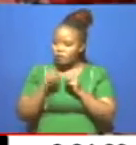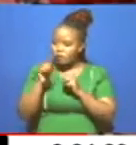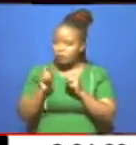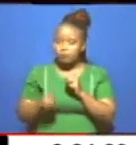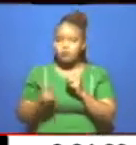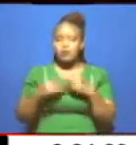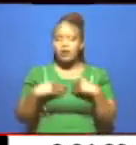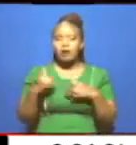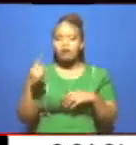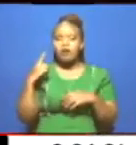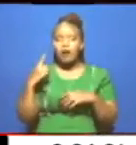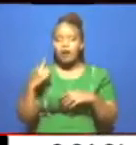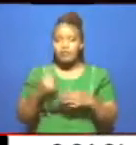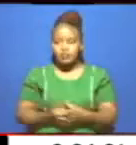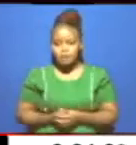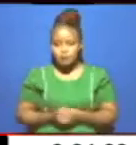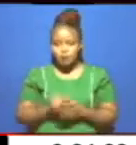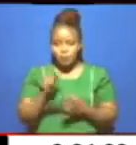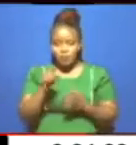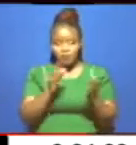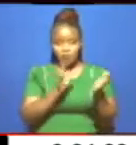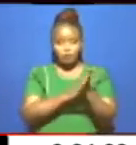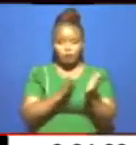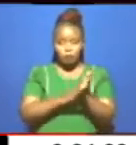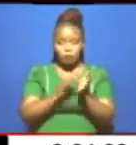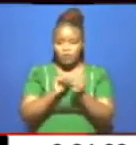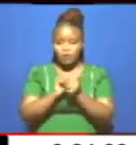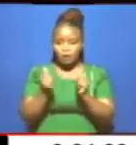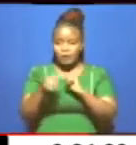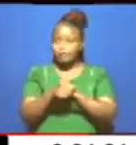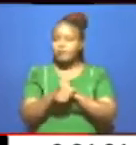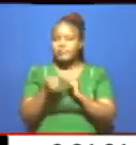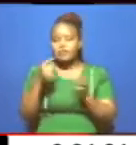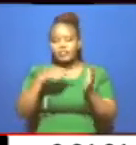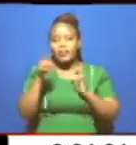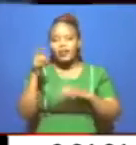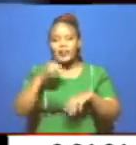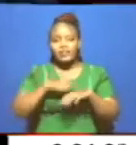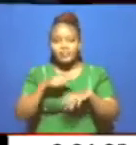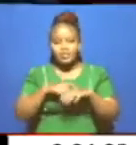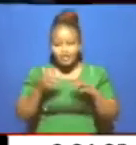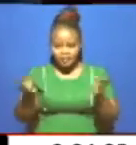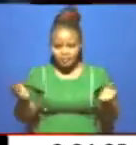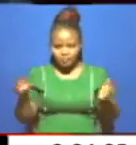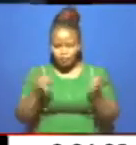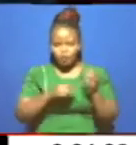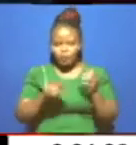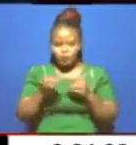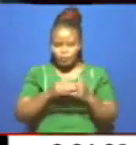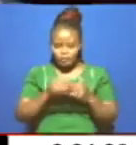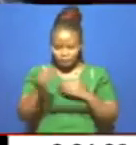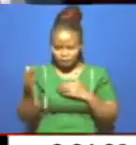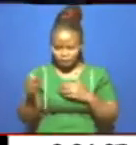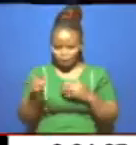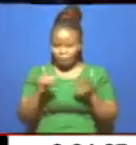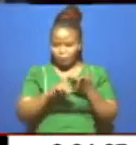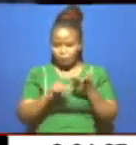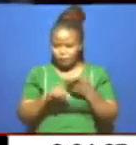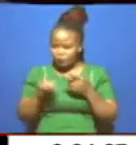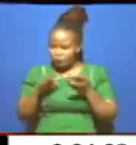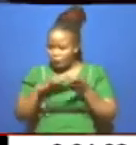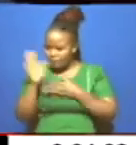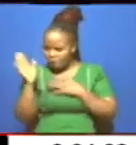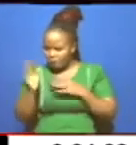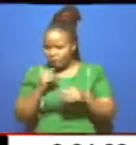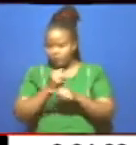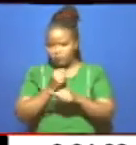Act. This proposed amendment is timely, and we should all actually back it because it's purely to ensure